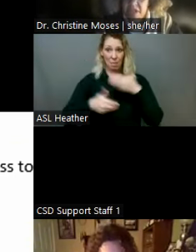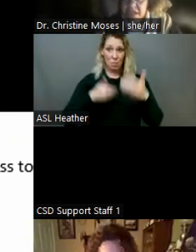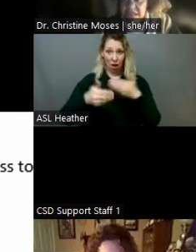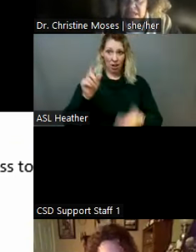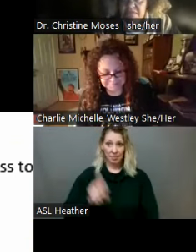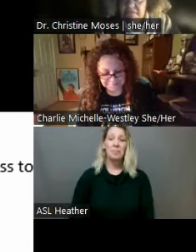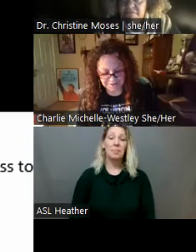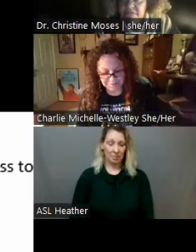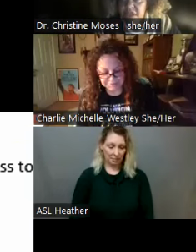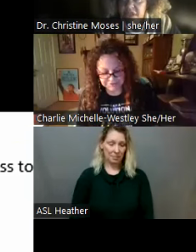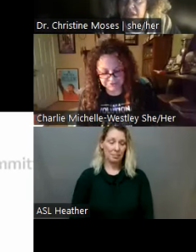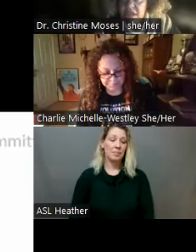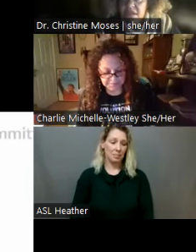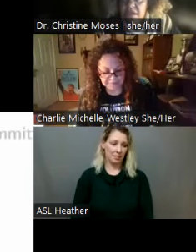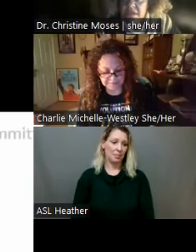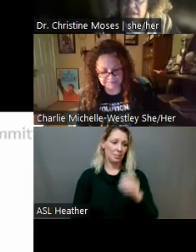Yes.